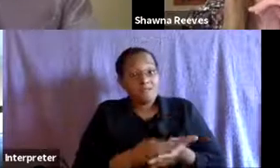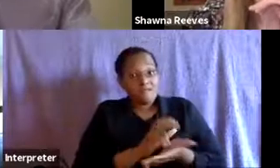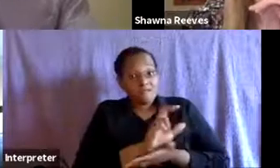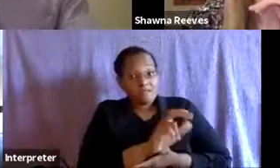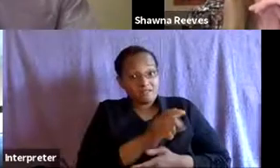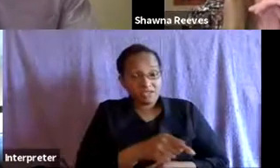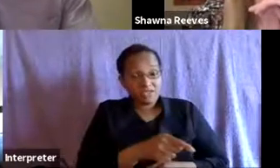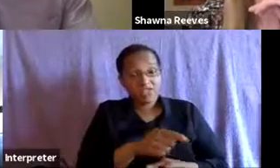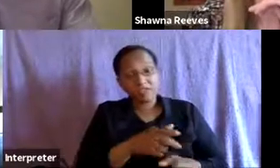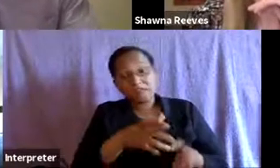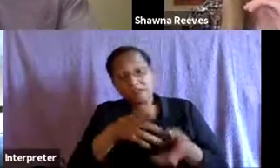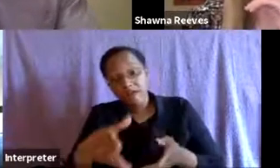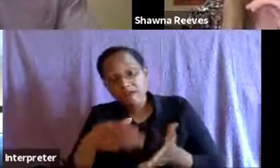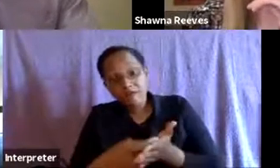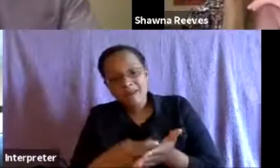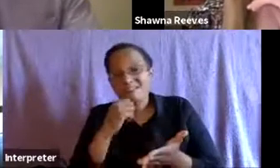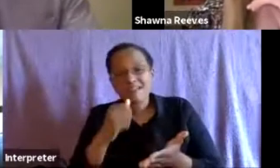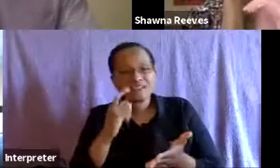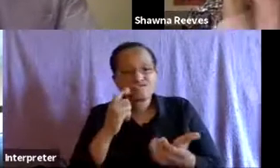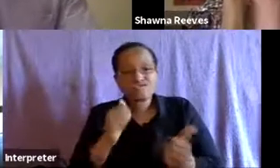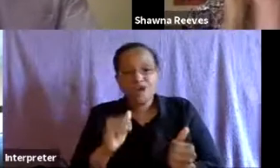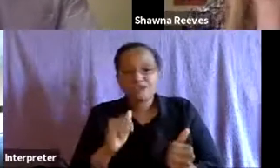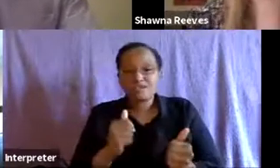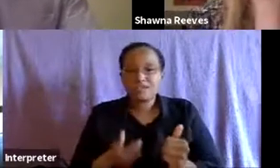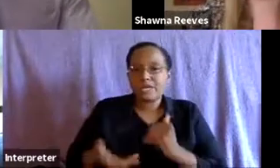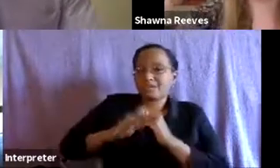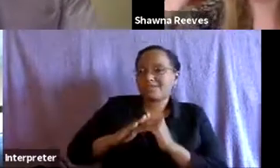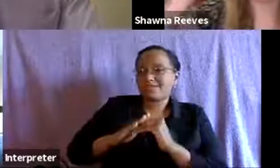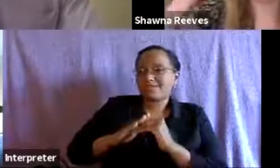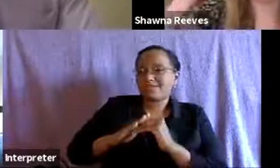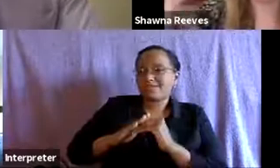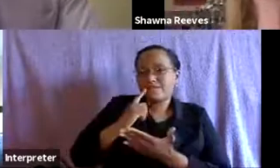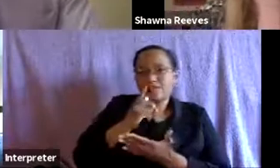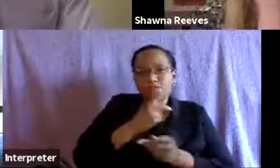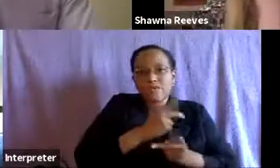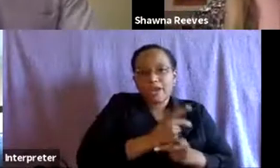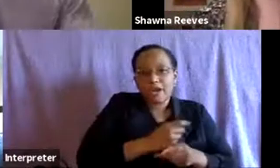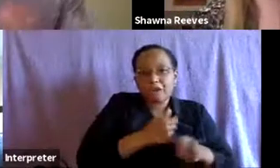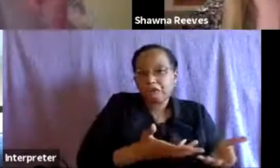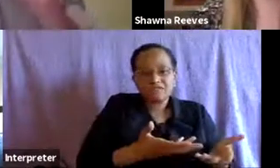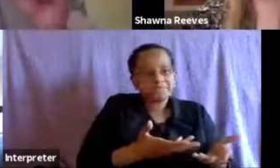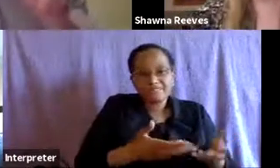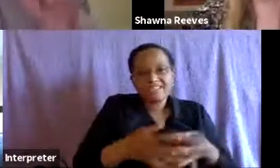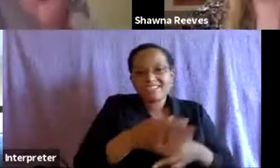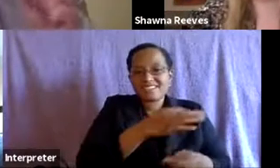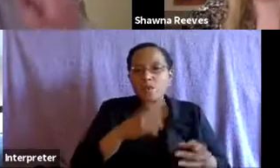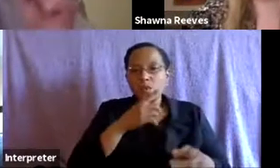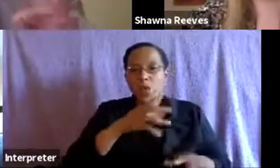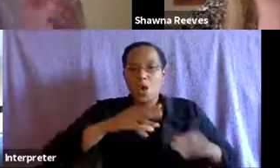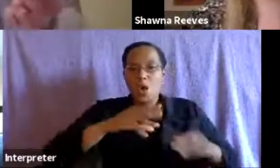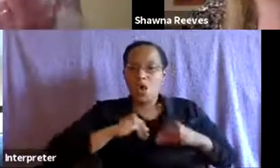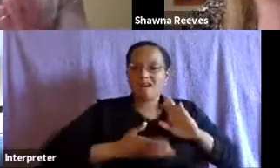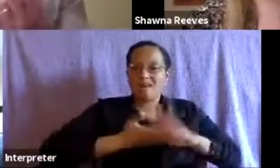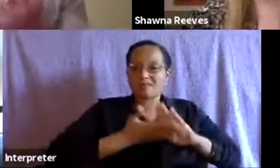flow, even while an individual operation looks like it's just breaking even. So most of the money, most of